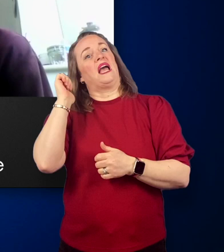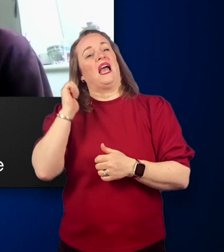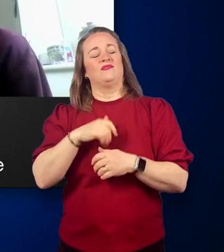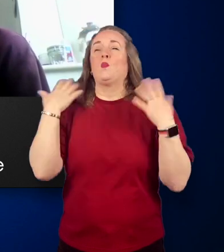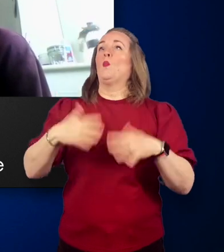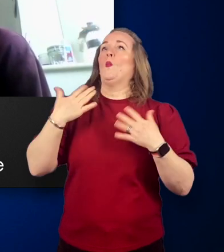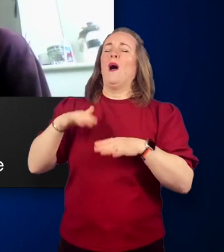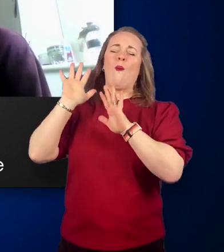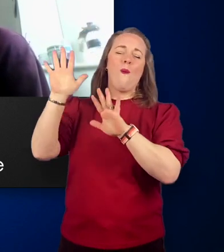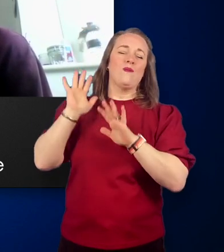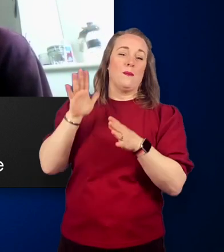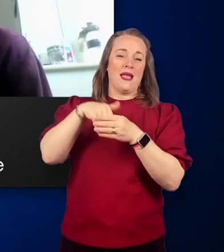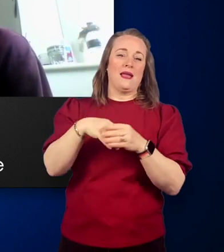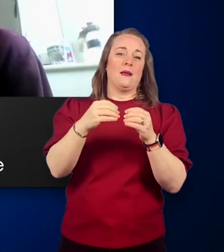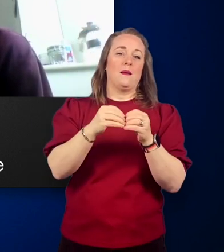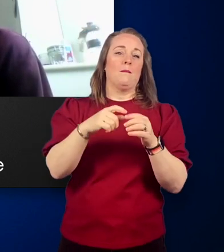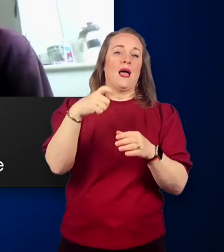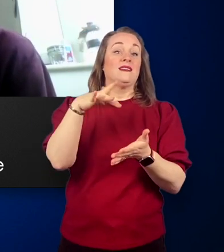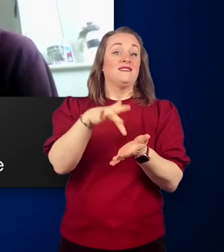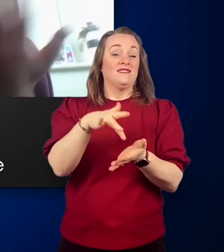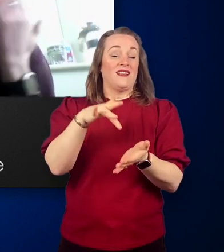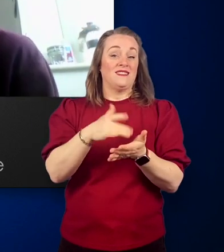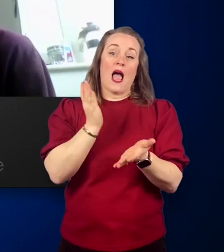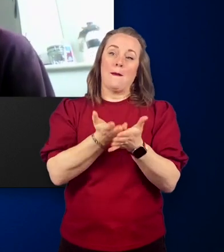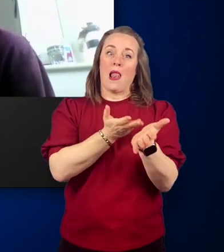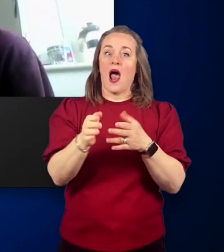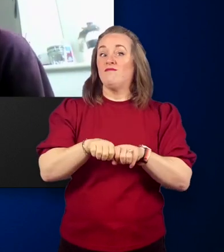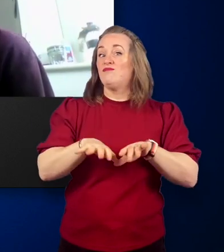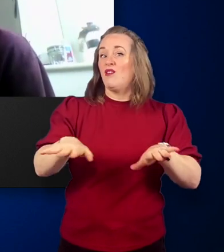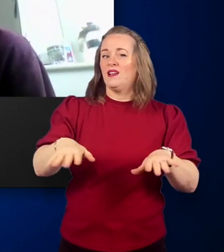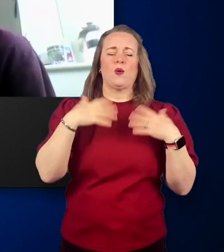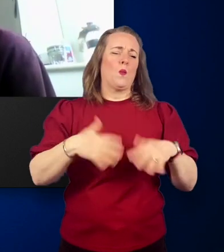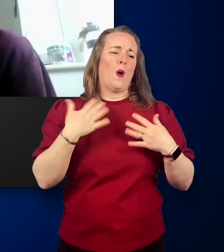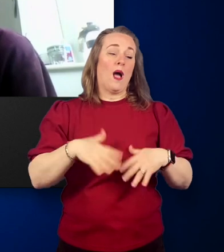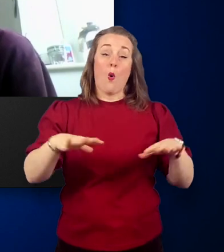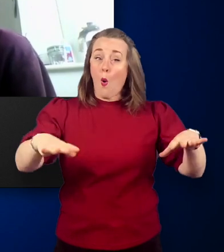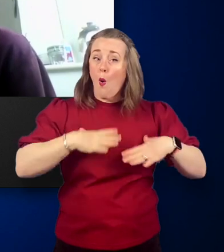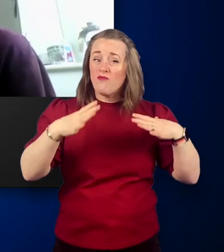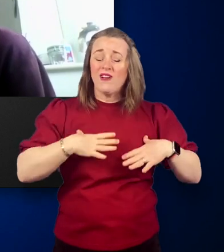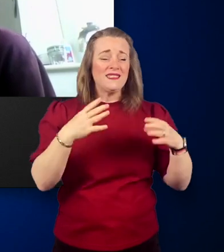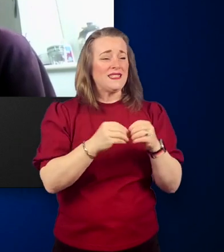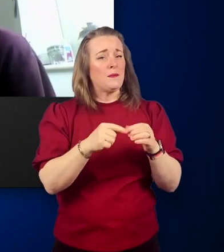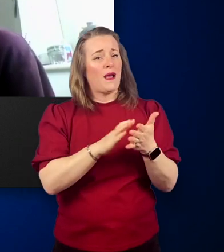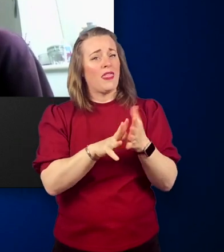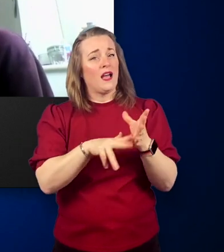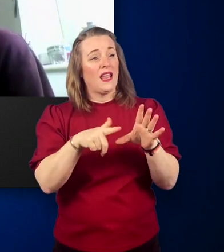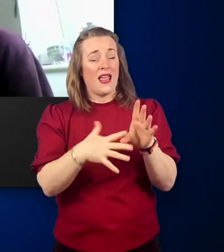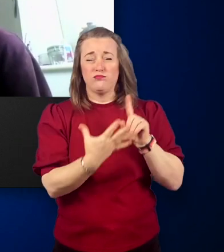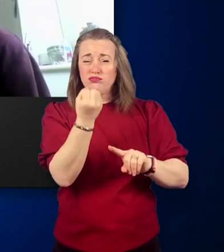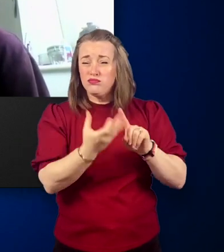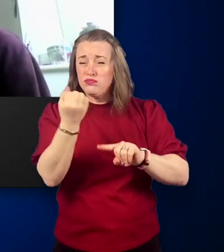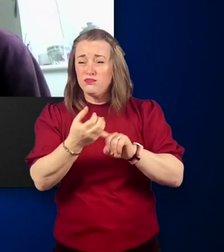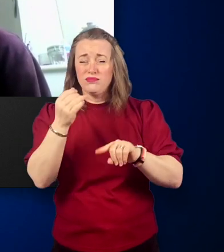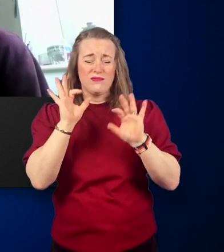at the BEC Centre. So yeah, Bethany's doing some amazing stuff already, and I thought it'd be a really